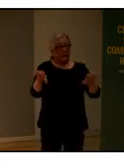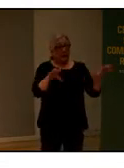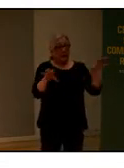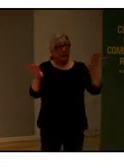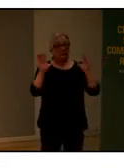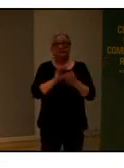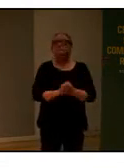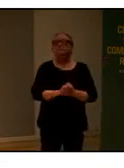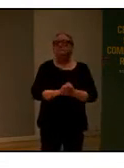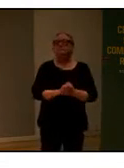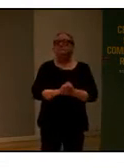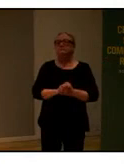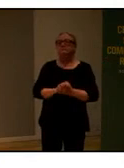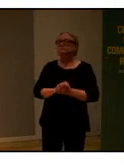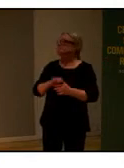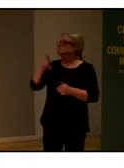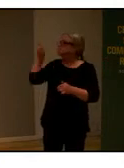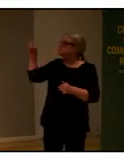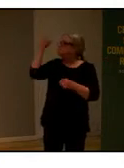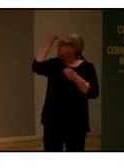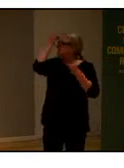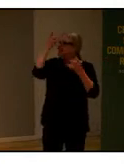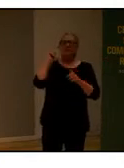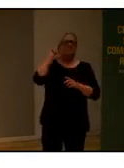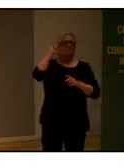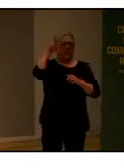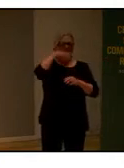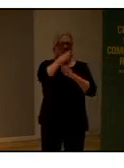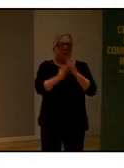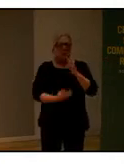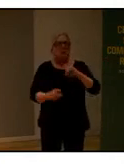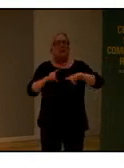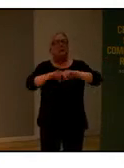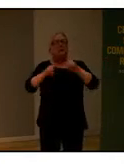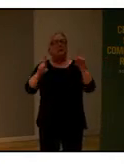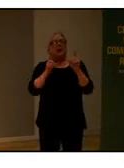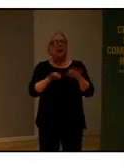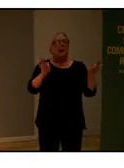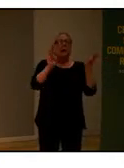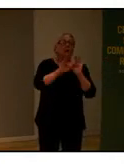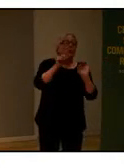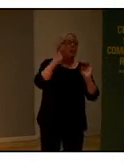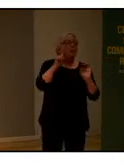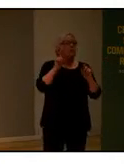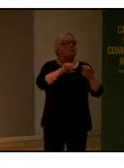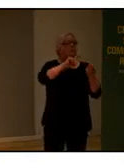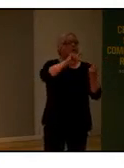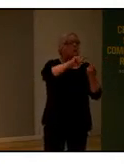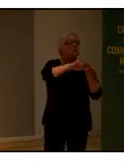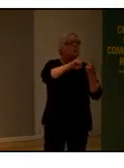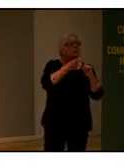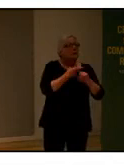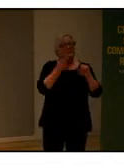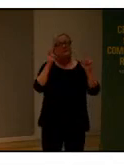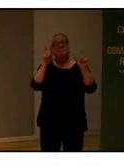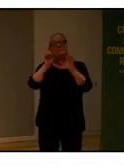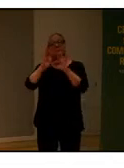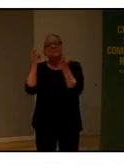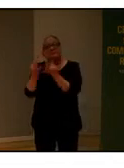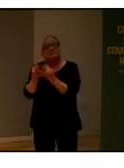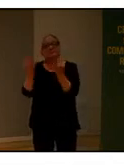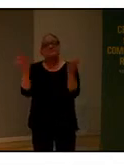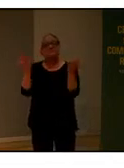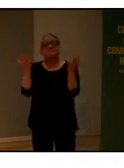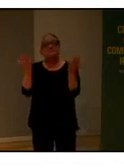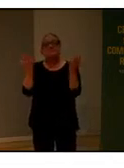be dove into in a later point, but sort of the importance to family and friends, so that injective norm, and you guys probably will understand all of